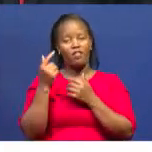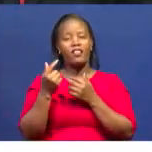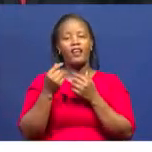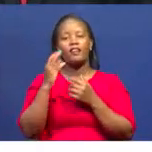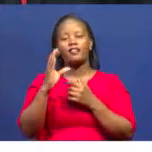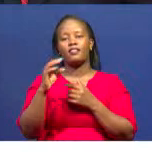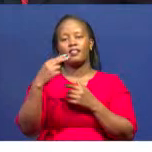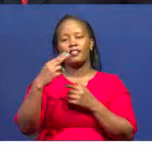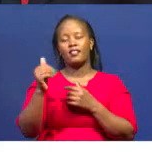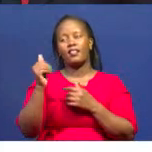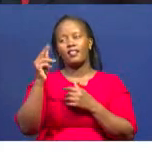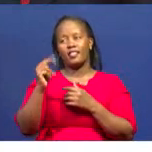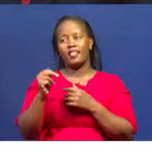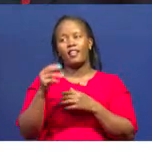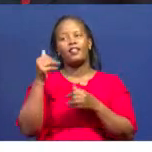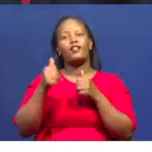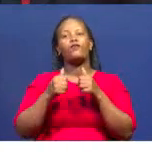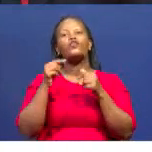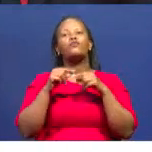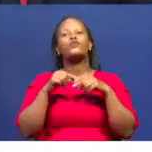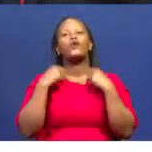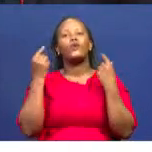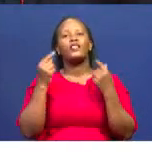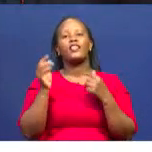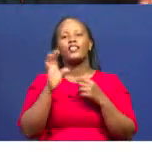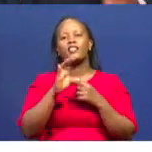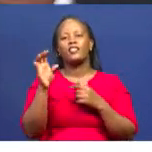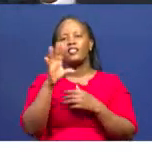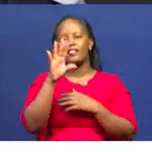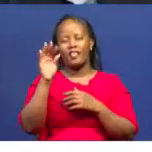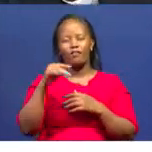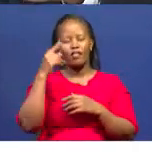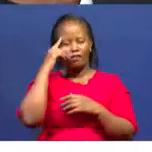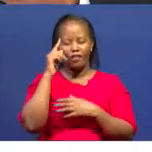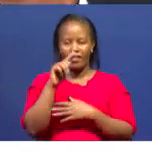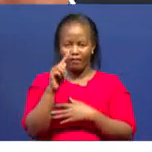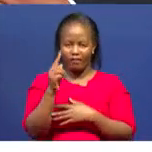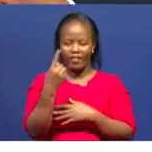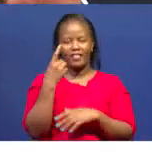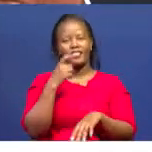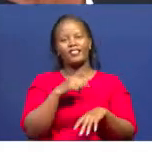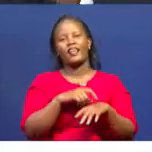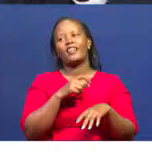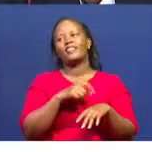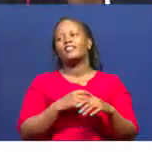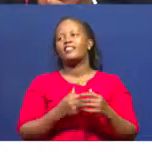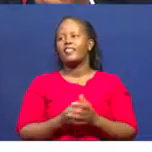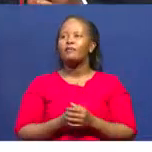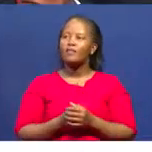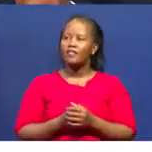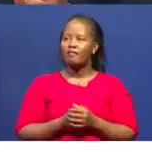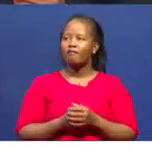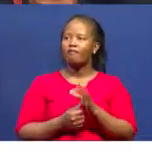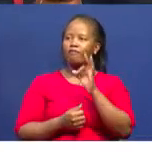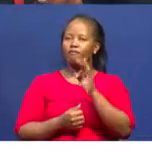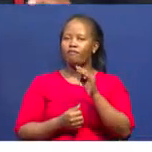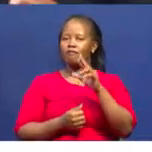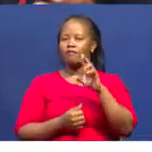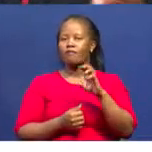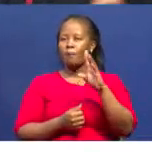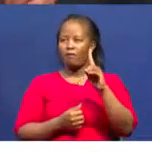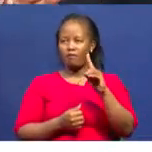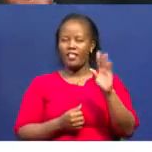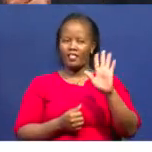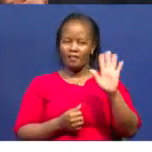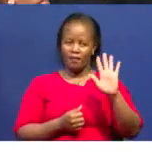be co-hosted in East Africa for the very first time. All right, thank you very much, Fred. So let me now move on to